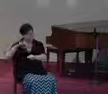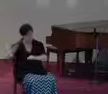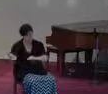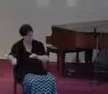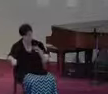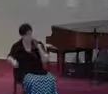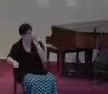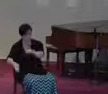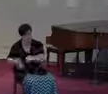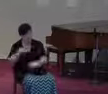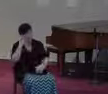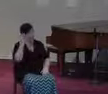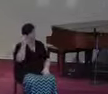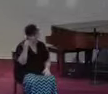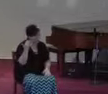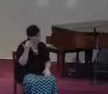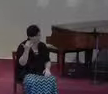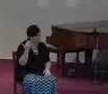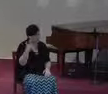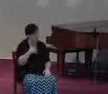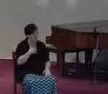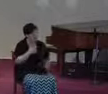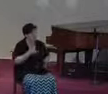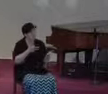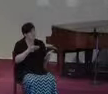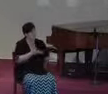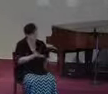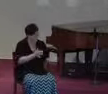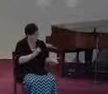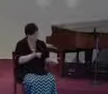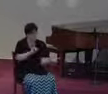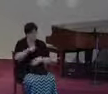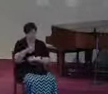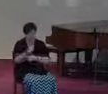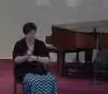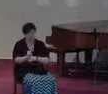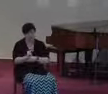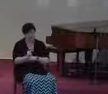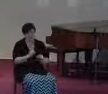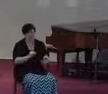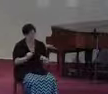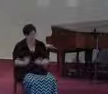I would submit to you that John was able to be trusted with little.